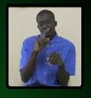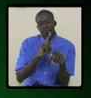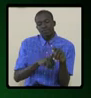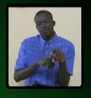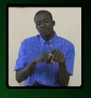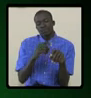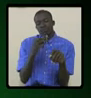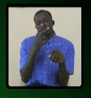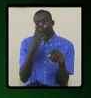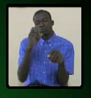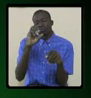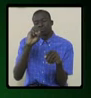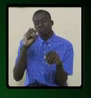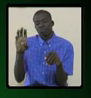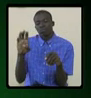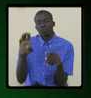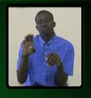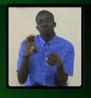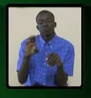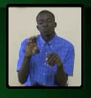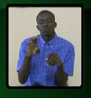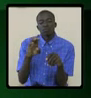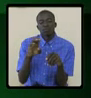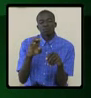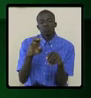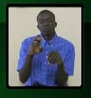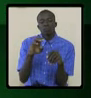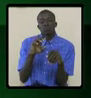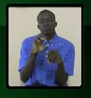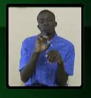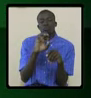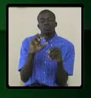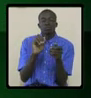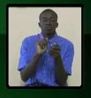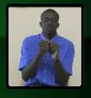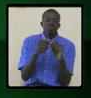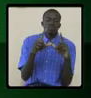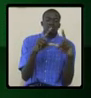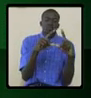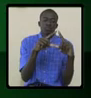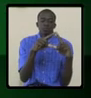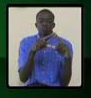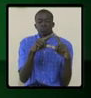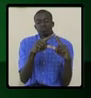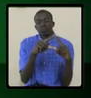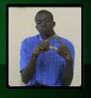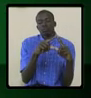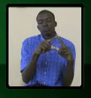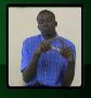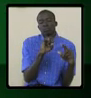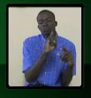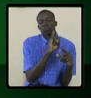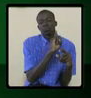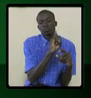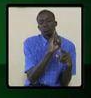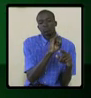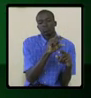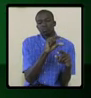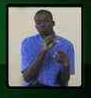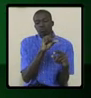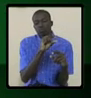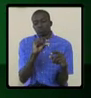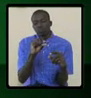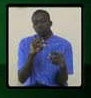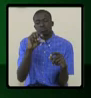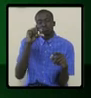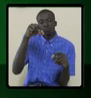time is 200 seconds. When we substitute the values in the formulation, we have